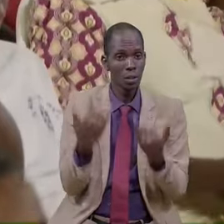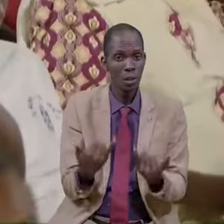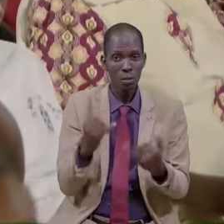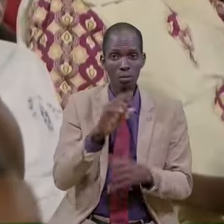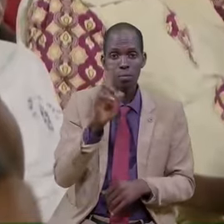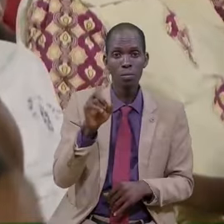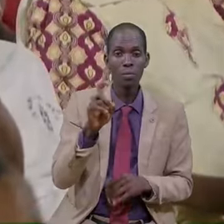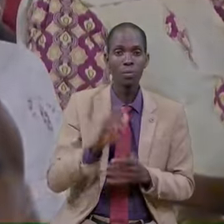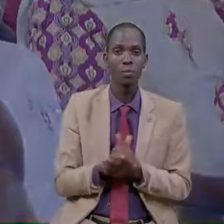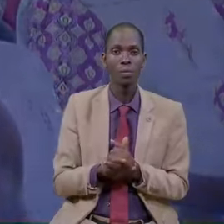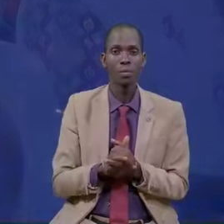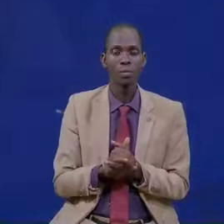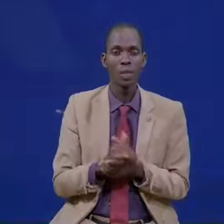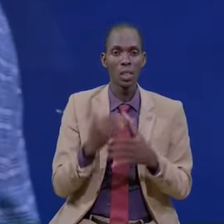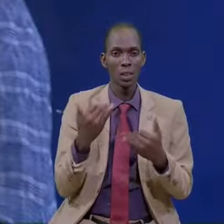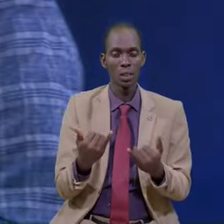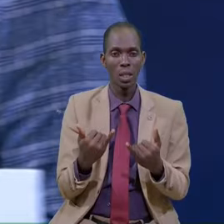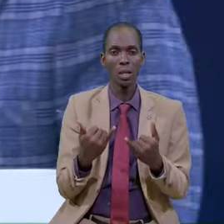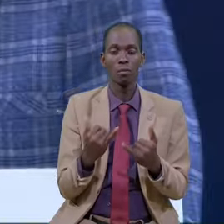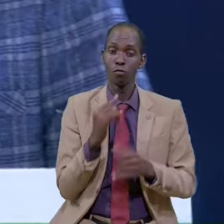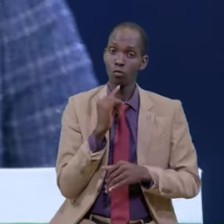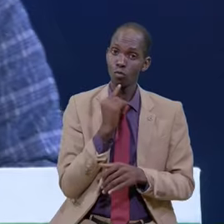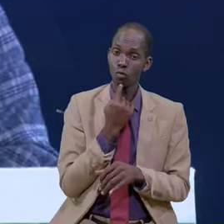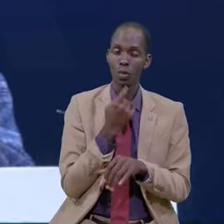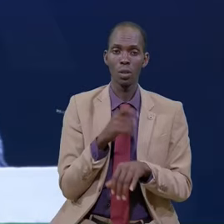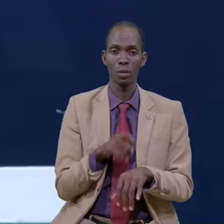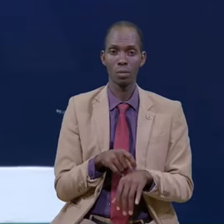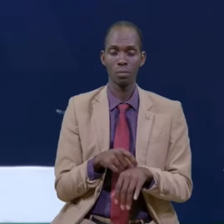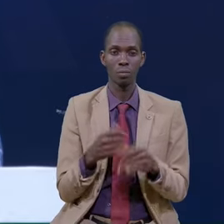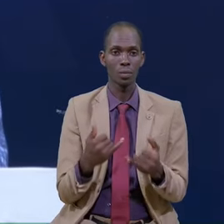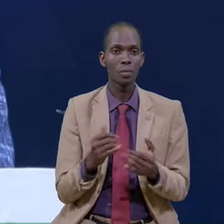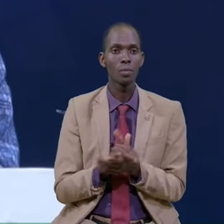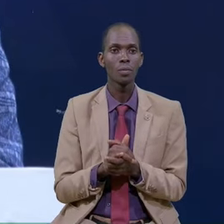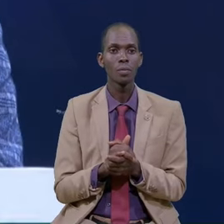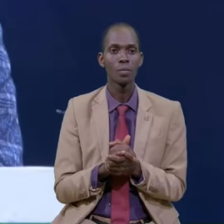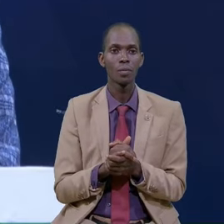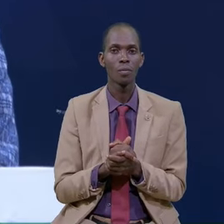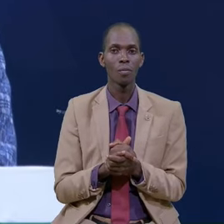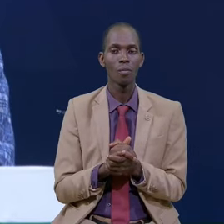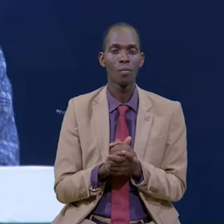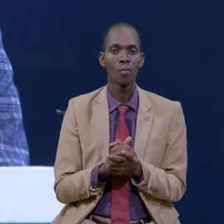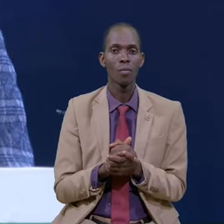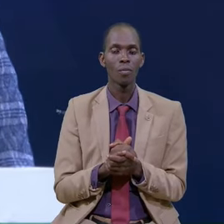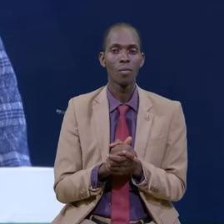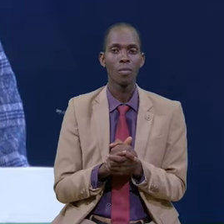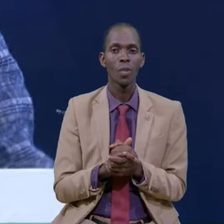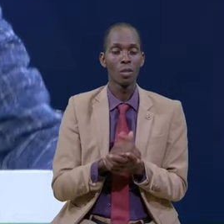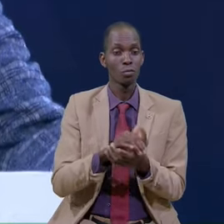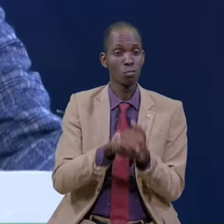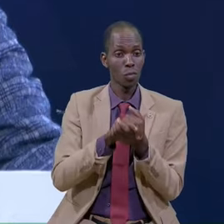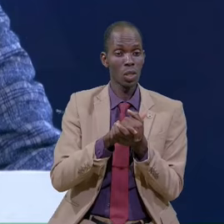salvation it's bow and eyes closed congrats salvation comes to you